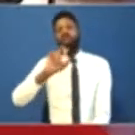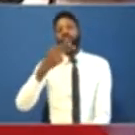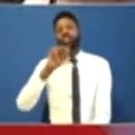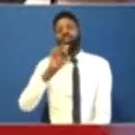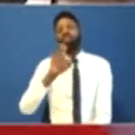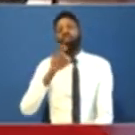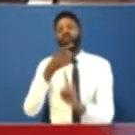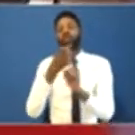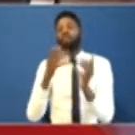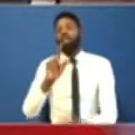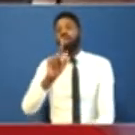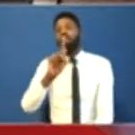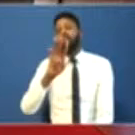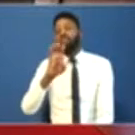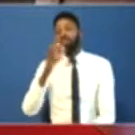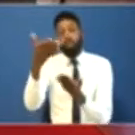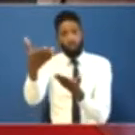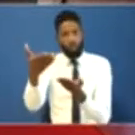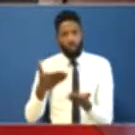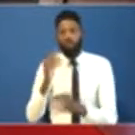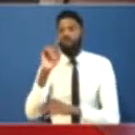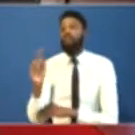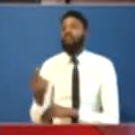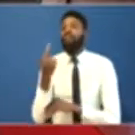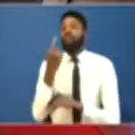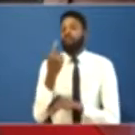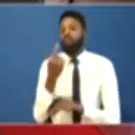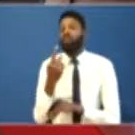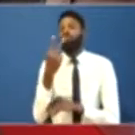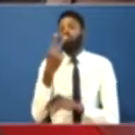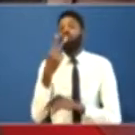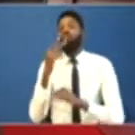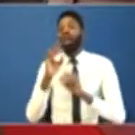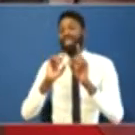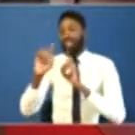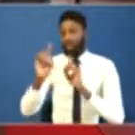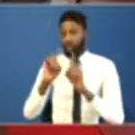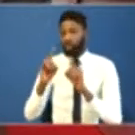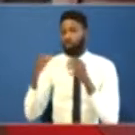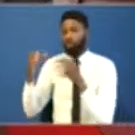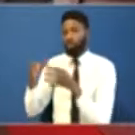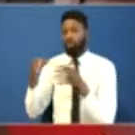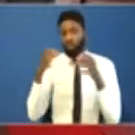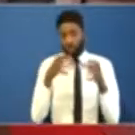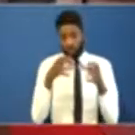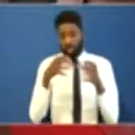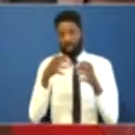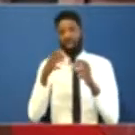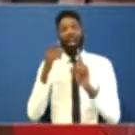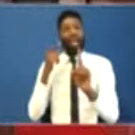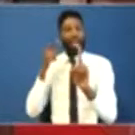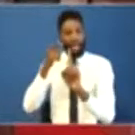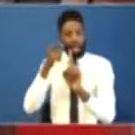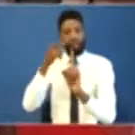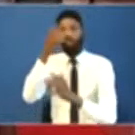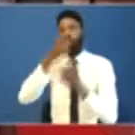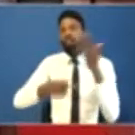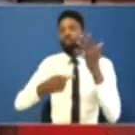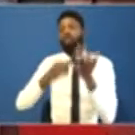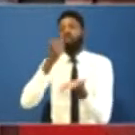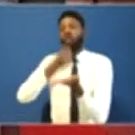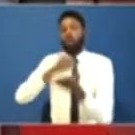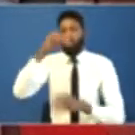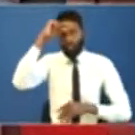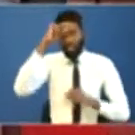kvc welcome to the first of two debates between candidates running for the office of governor of the city of